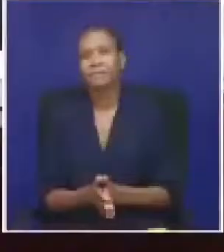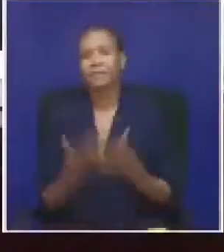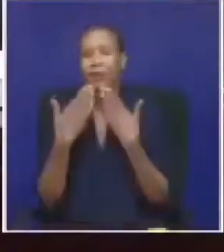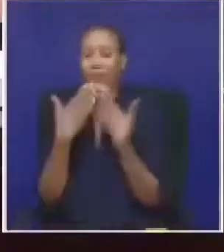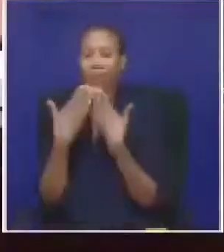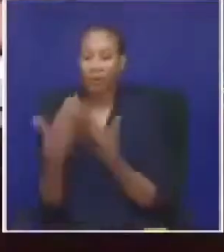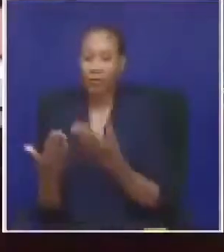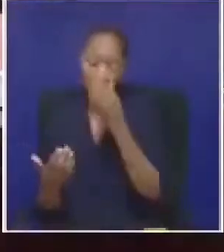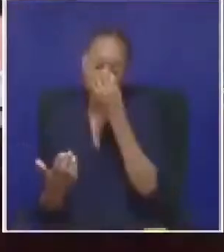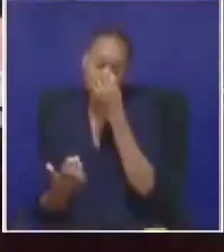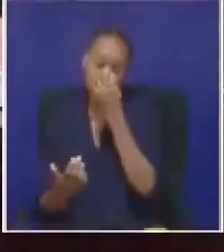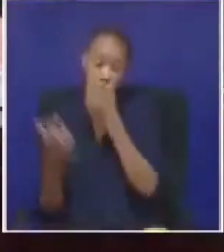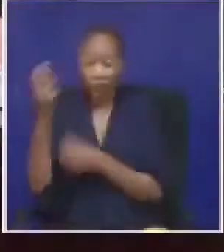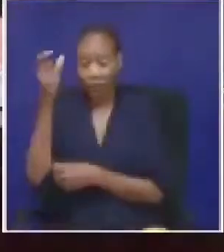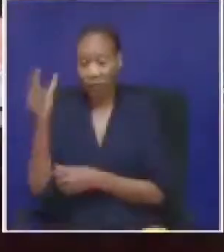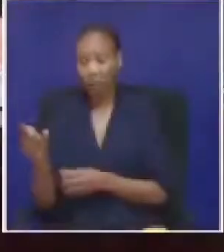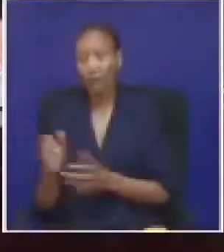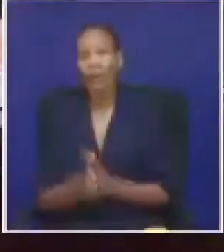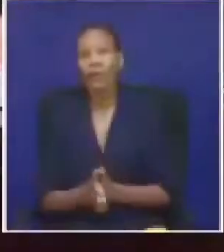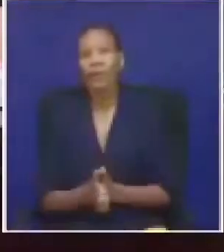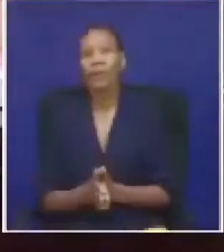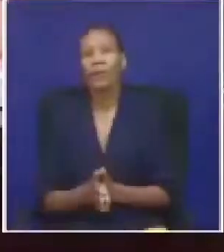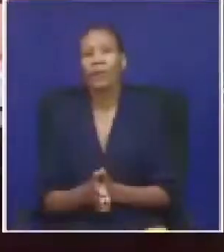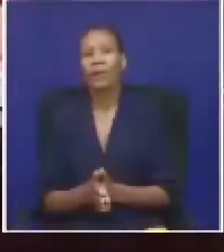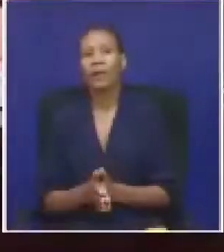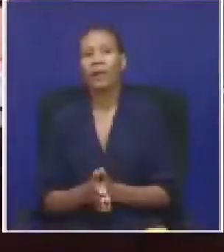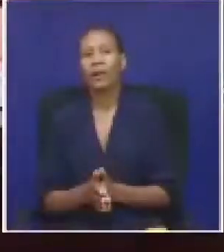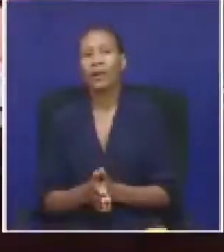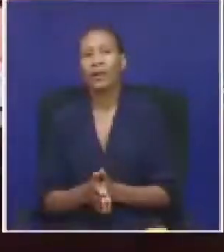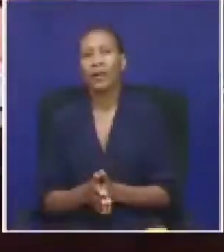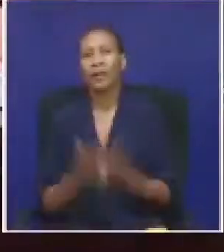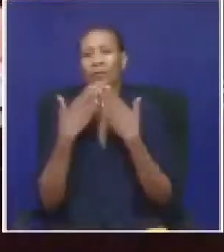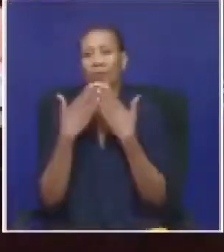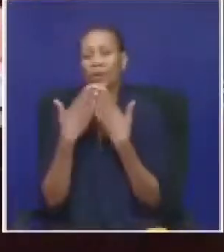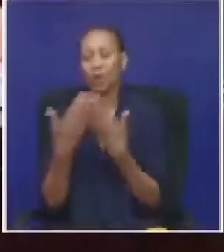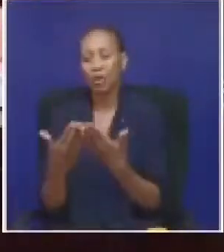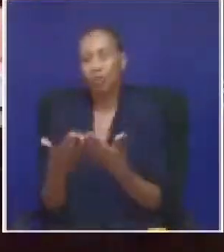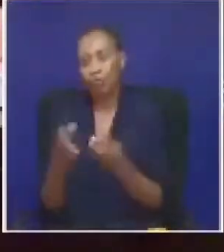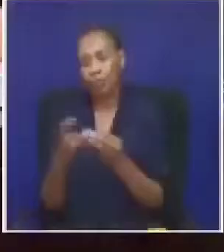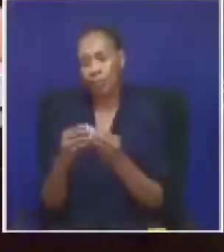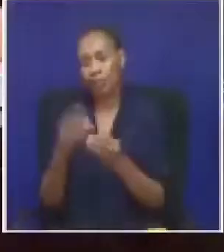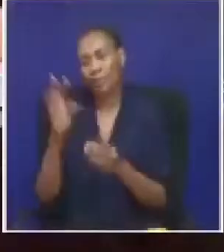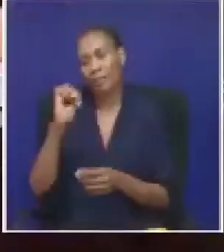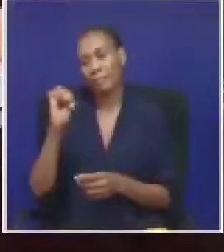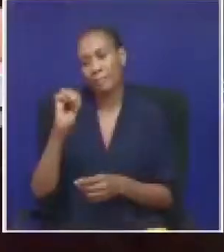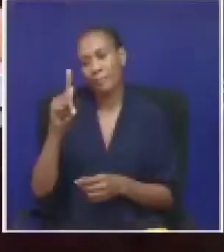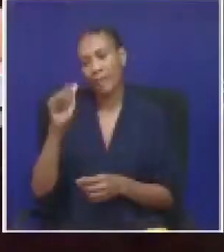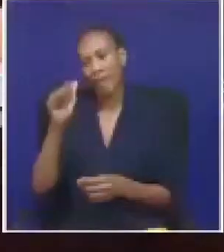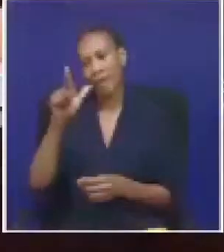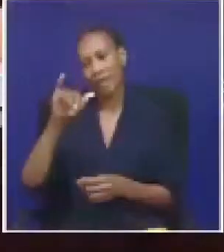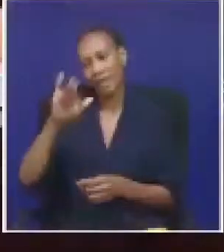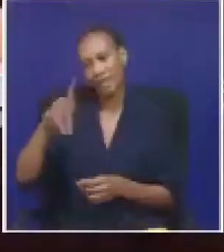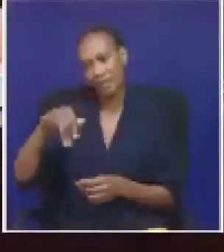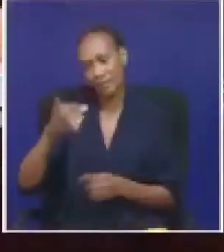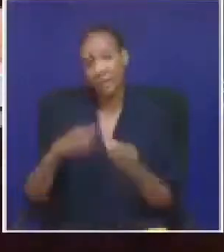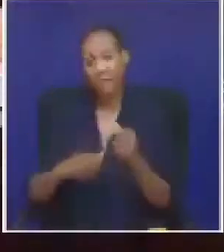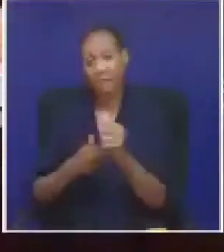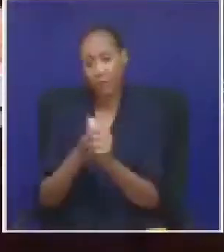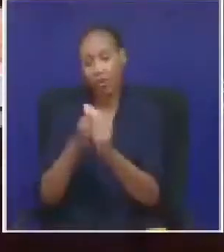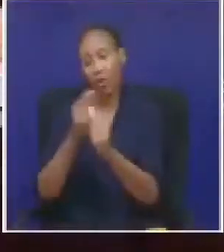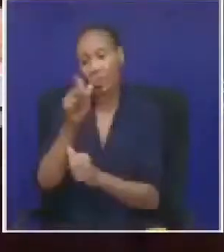Thank you very much, Honorable Speaker. Thank you, Member Mkhaliphi, for the follow-up